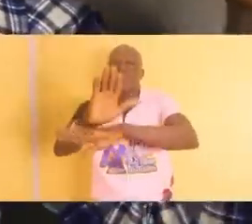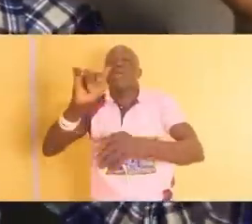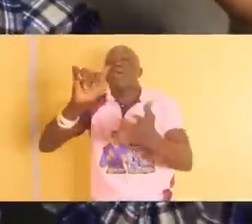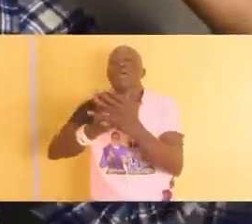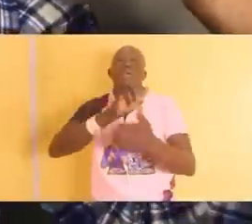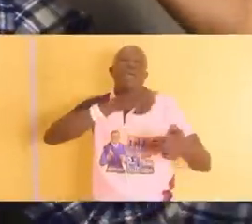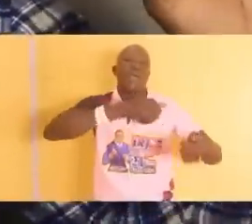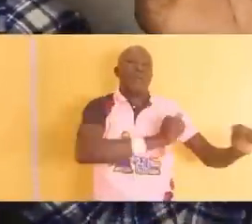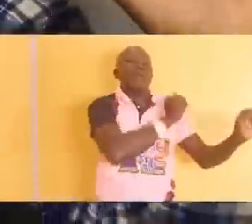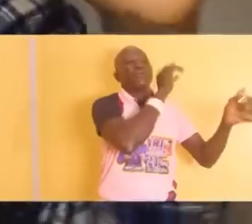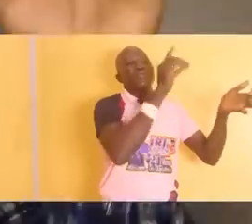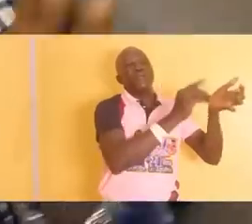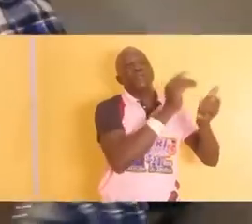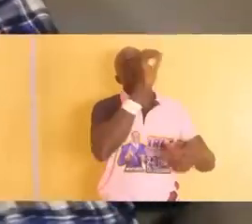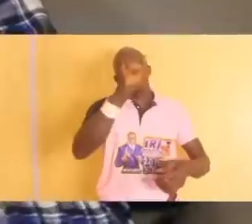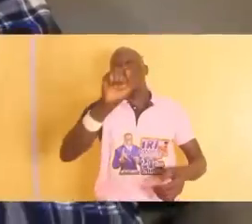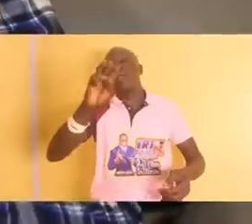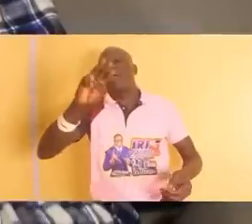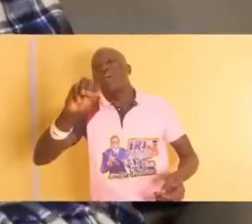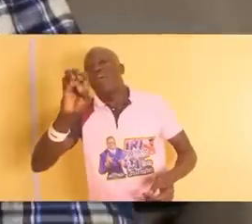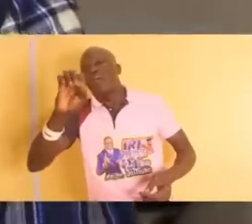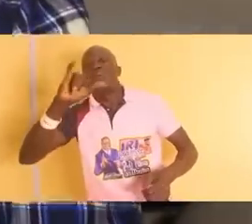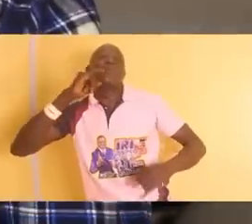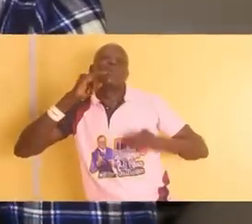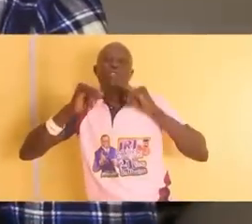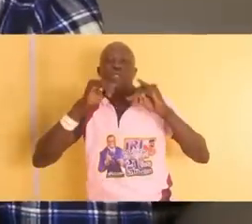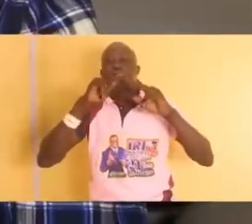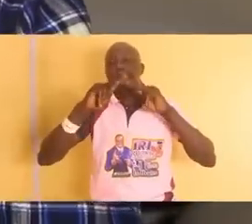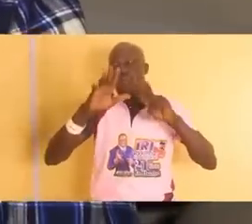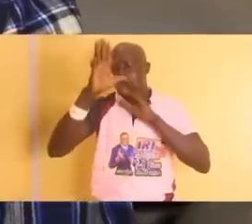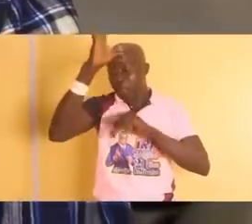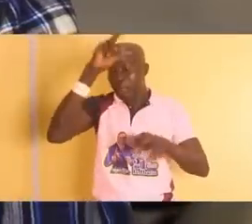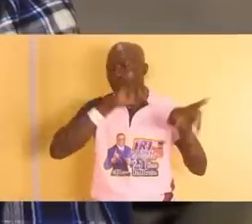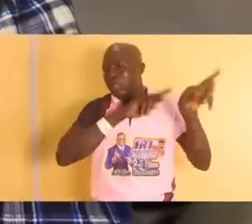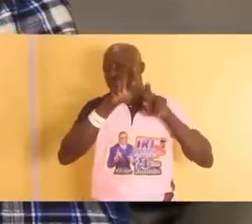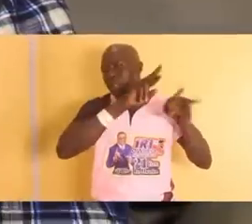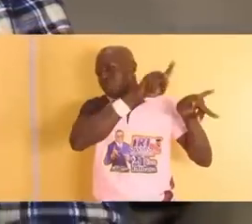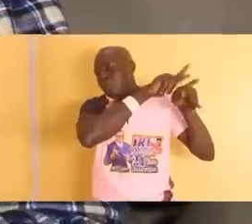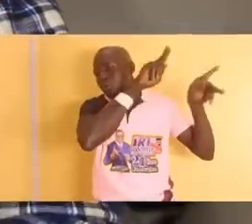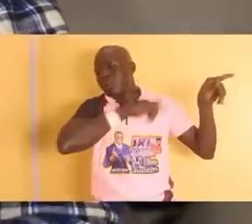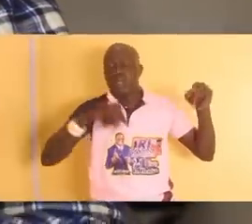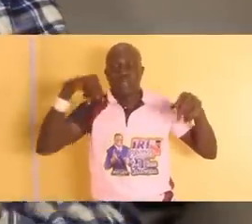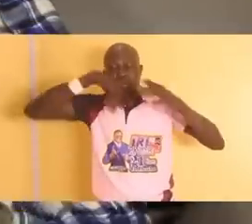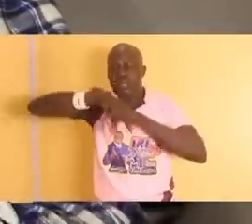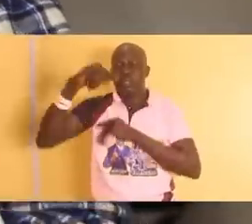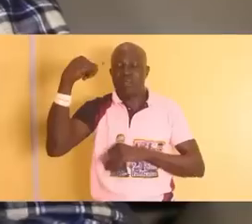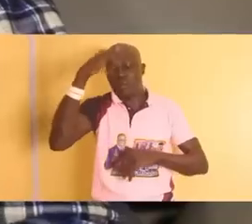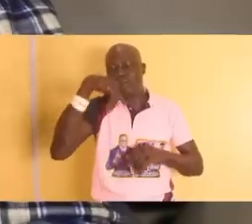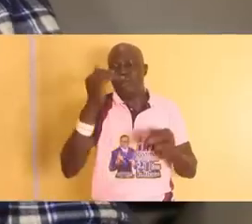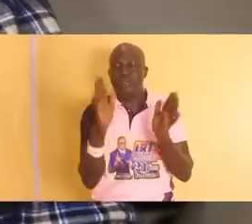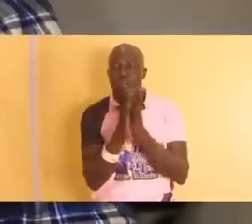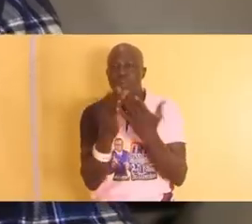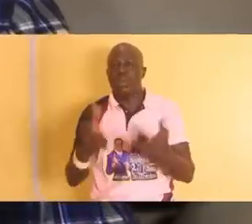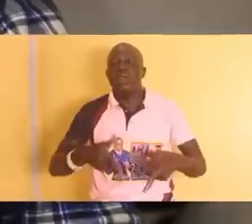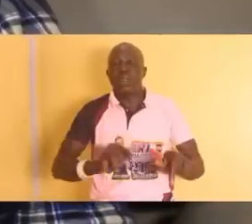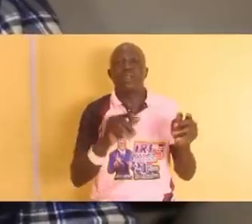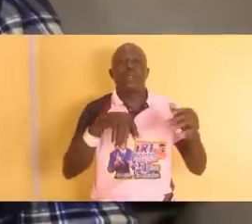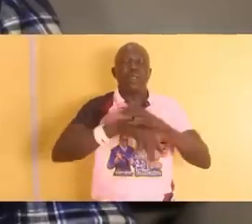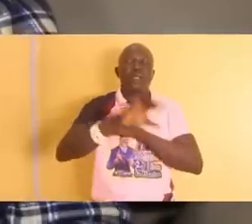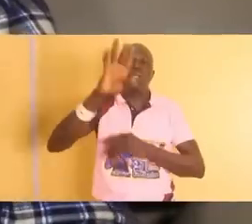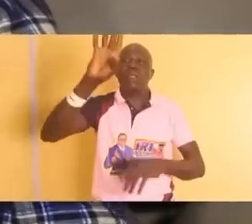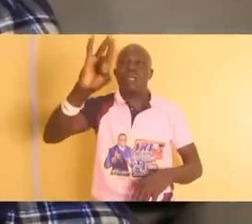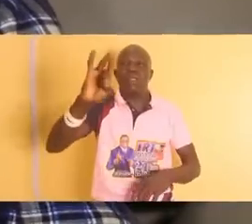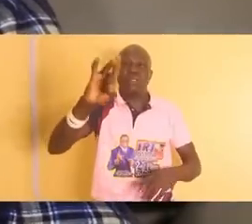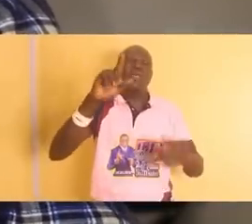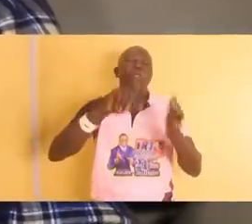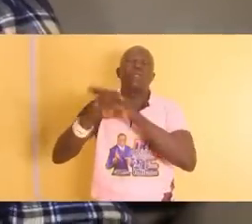Facebook, Apostle Dr. SMO, Mustafa, JP, Babasebioba, on Facebook. Let's meet.